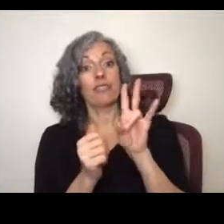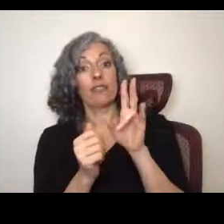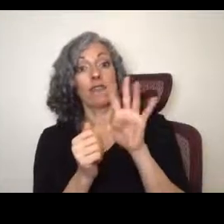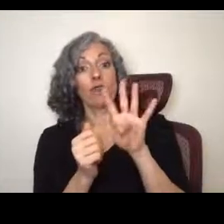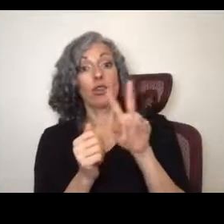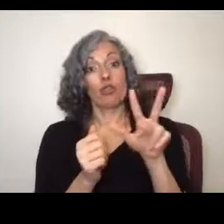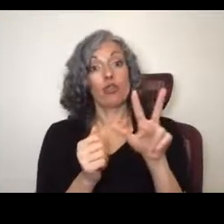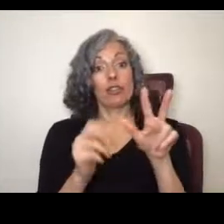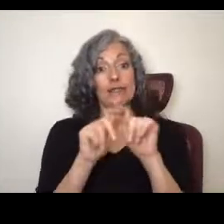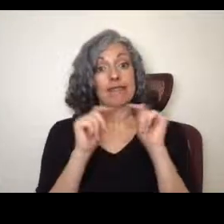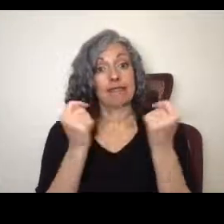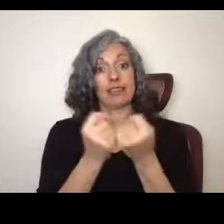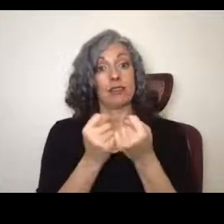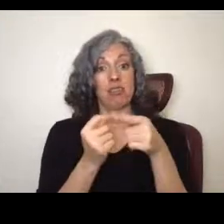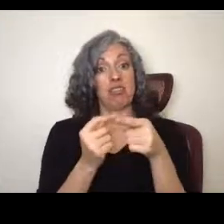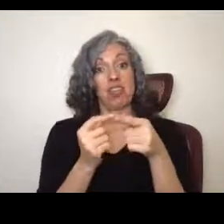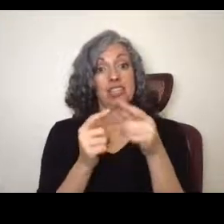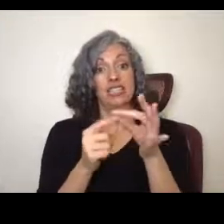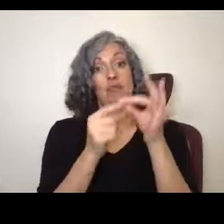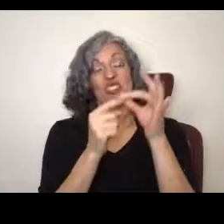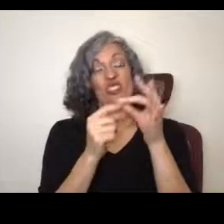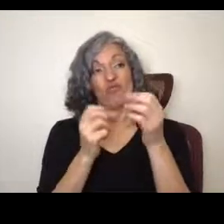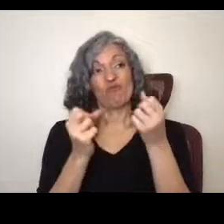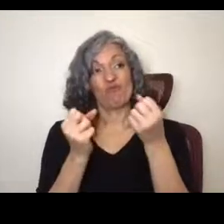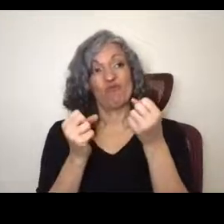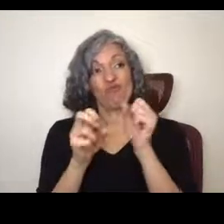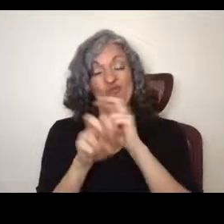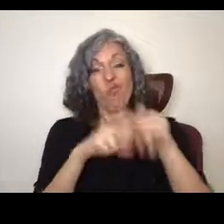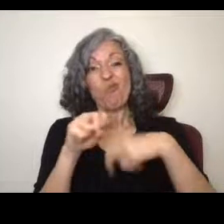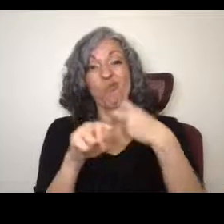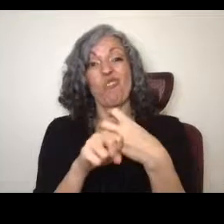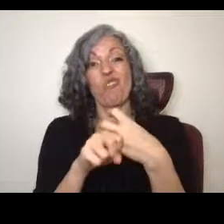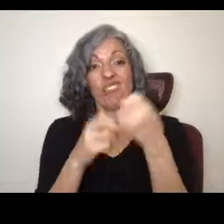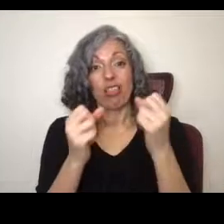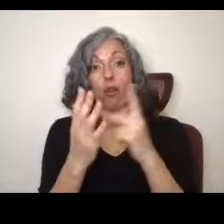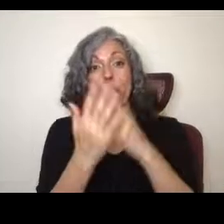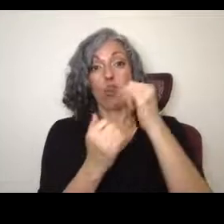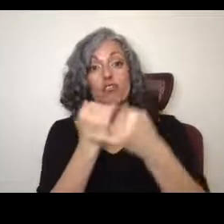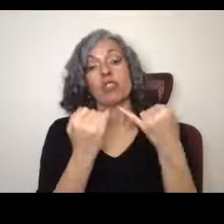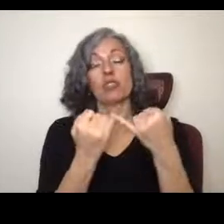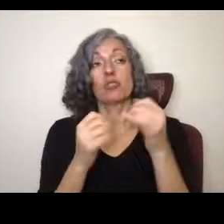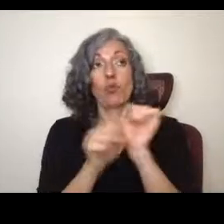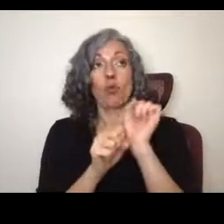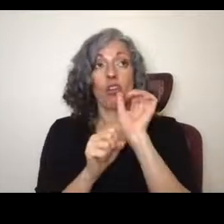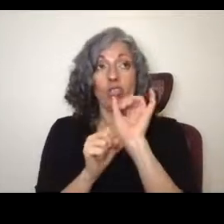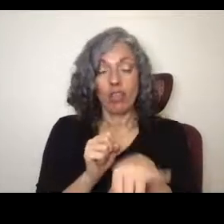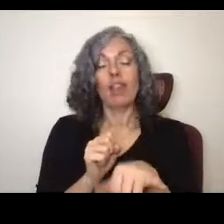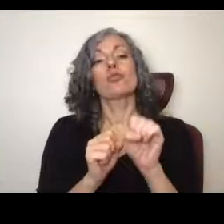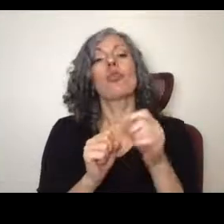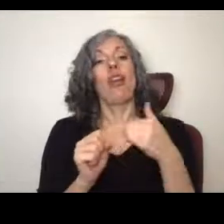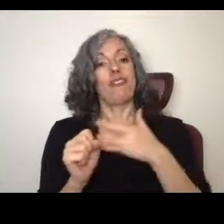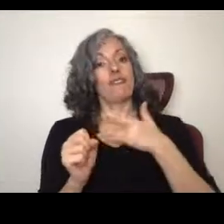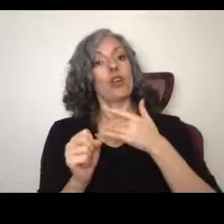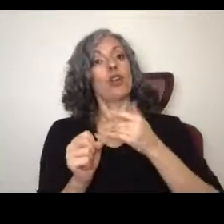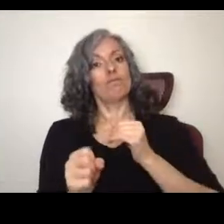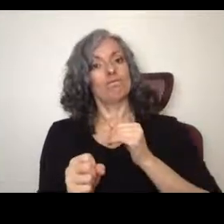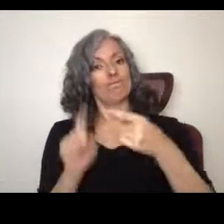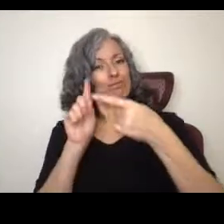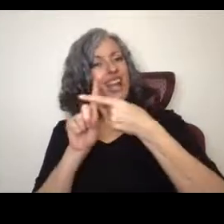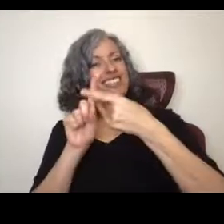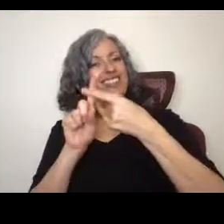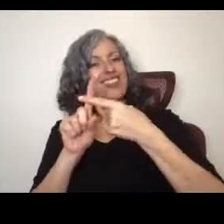Caltrans in particular is doing a lot of work on mitigation and finding a lot of willing partners on projects to work on that. So I'm feeling pretty positive